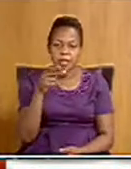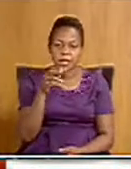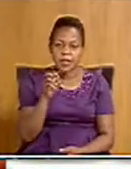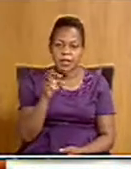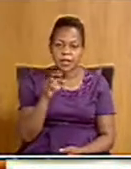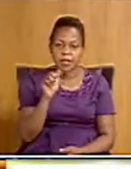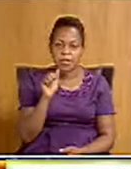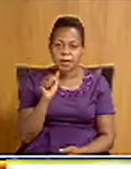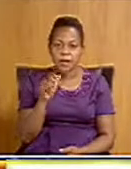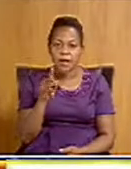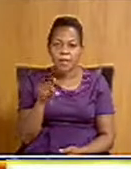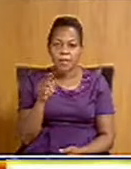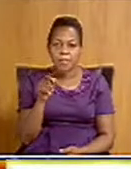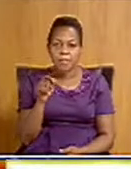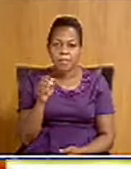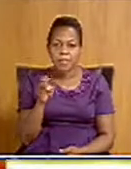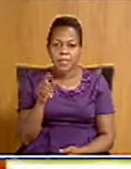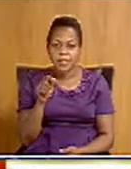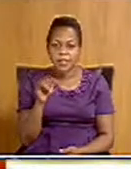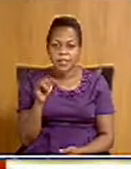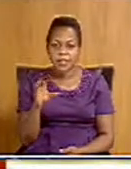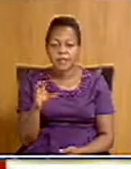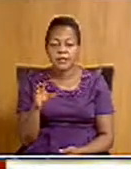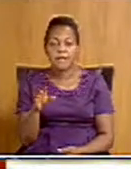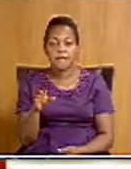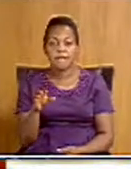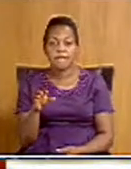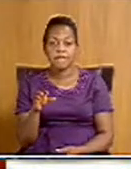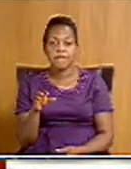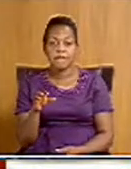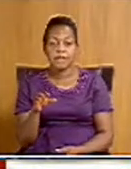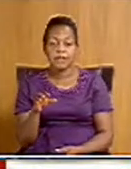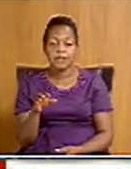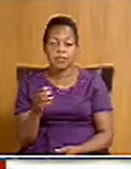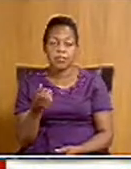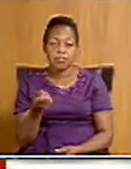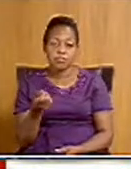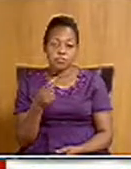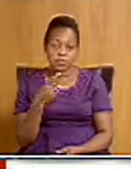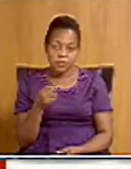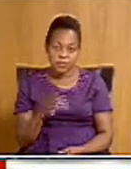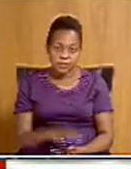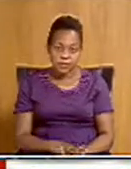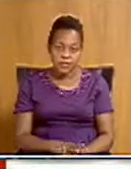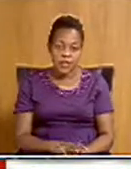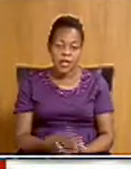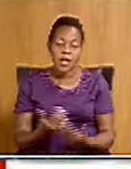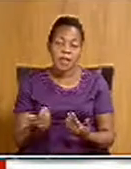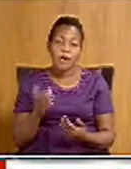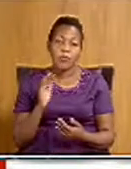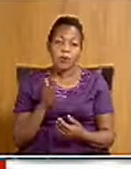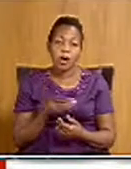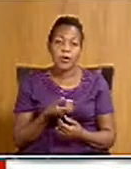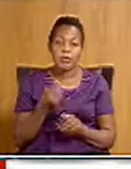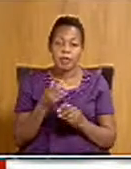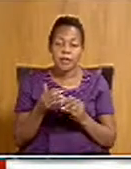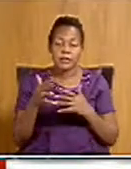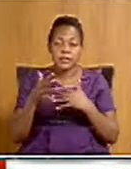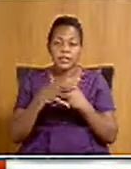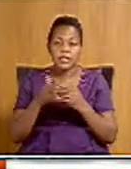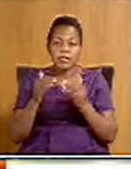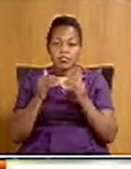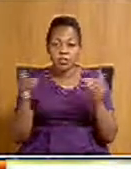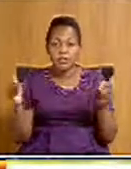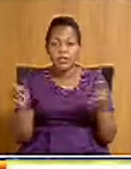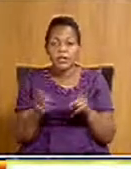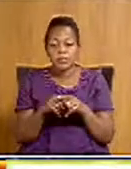materials which seem to be effective. Our diagnostics are reaching industrial level, and we have finalized